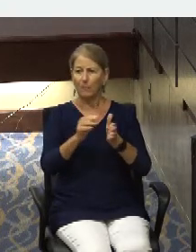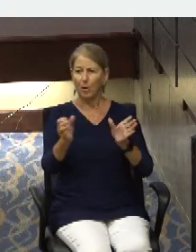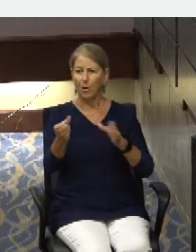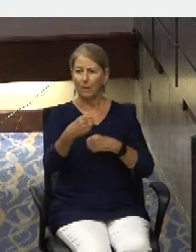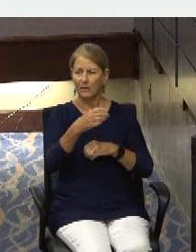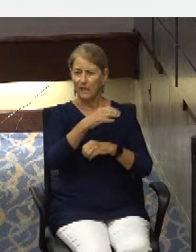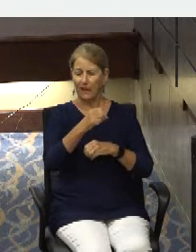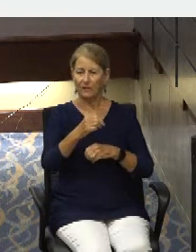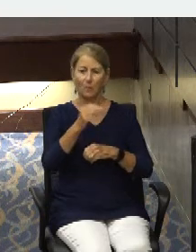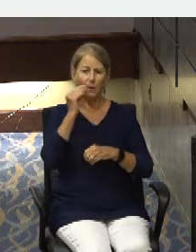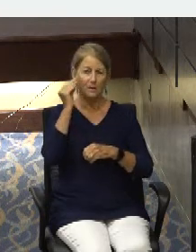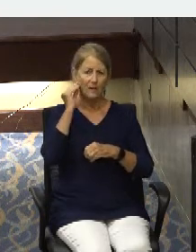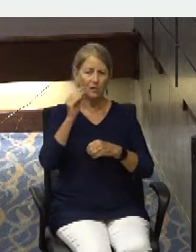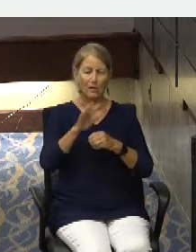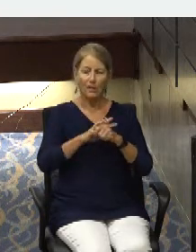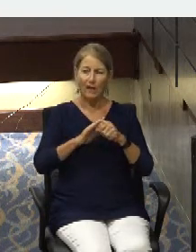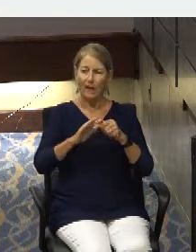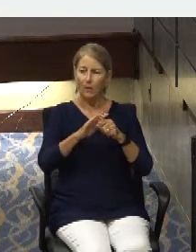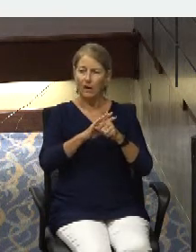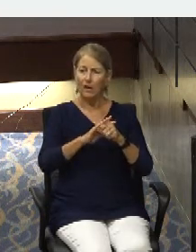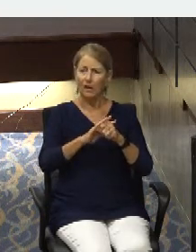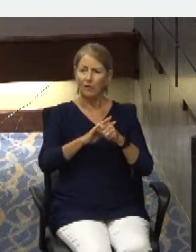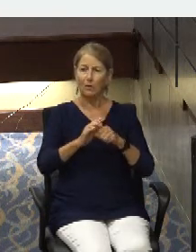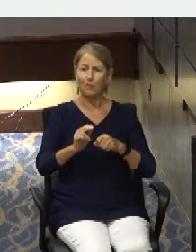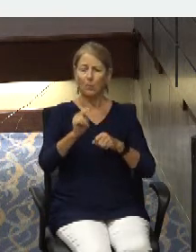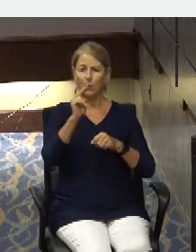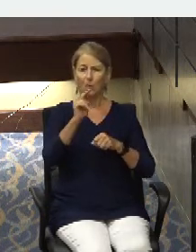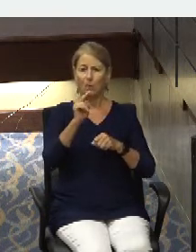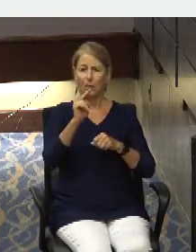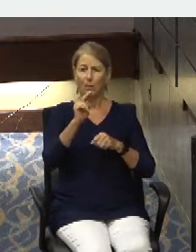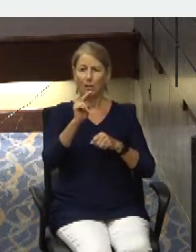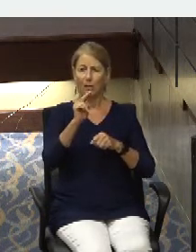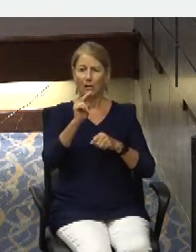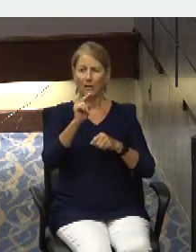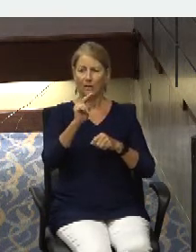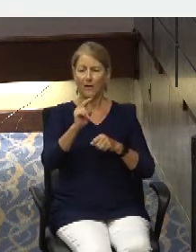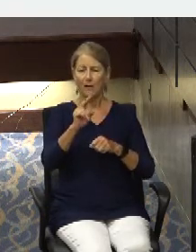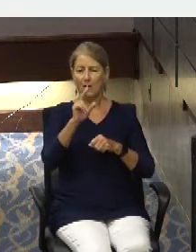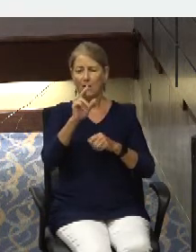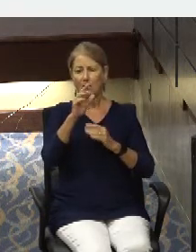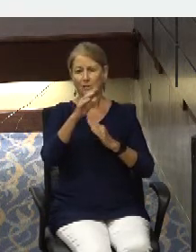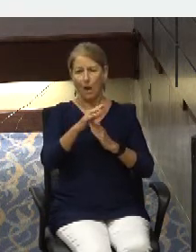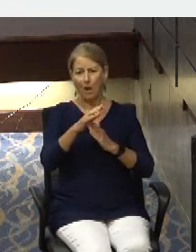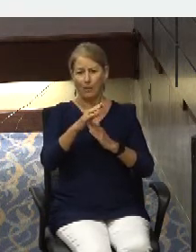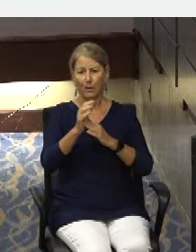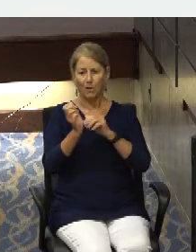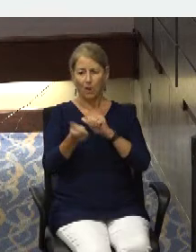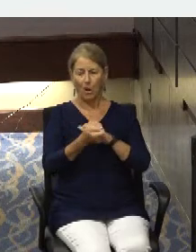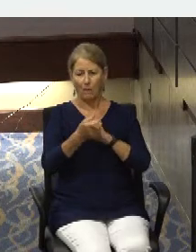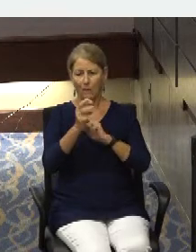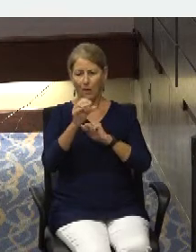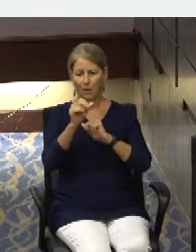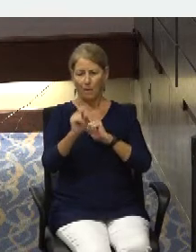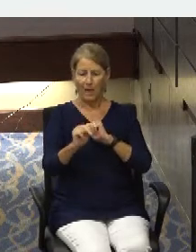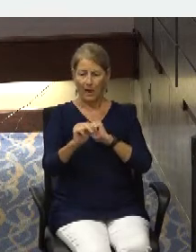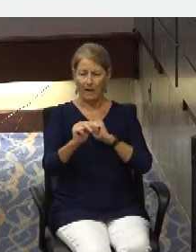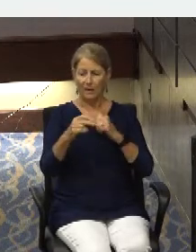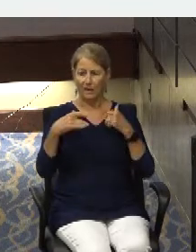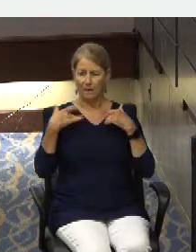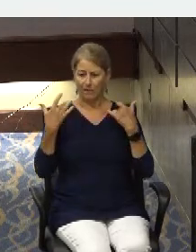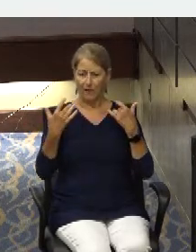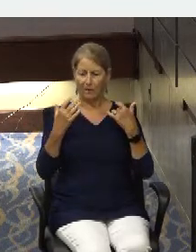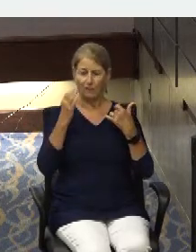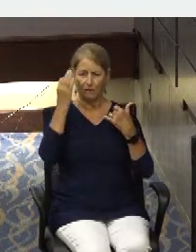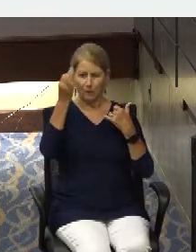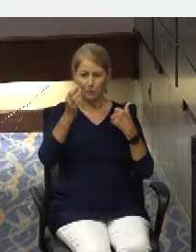vicinity, just north of the location of Topgolf, Cinemark, and the main event. Future nearby uses that